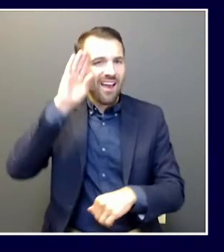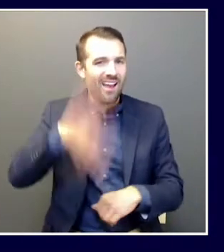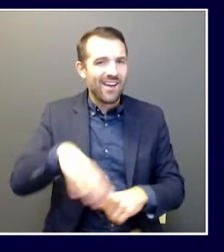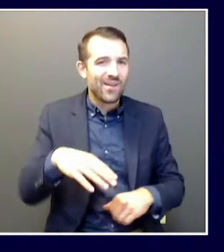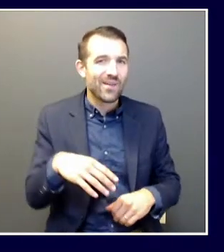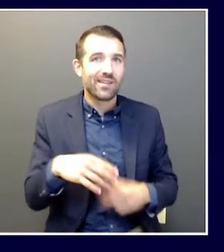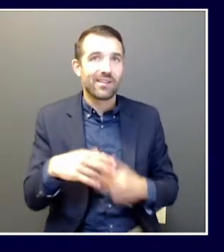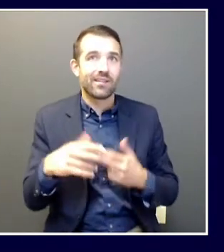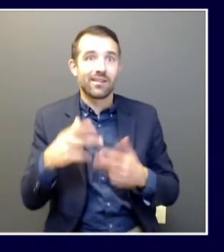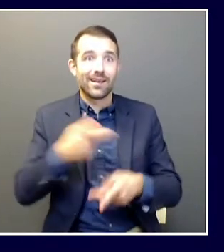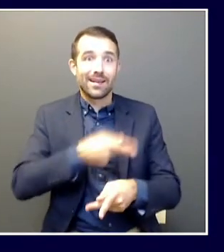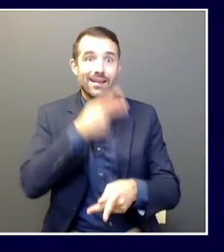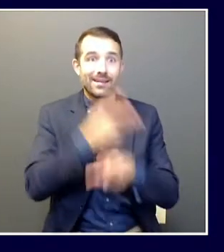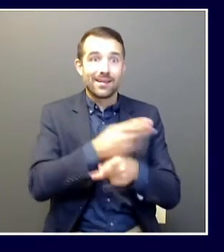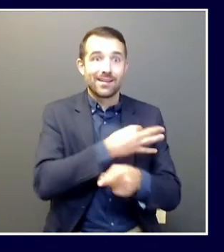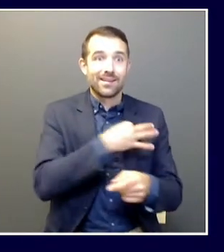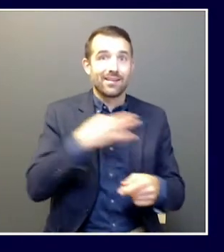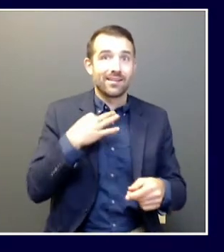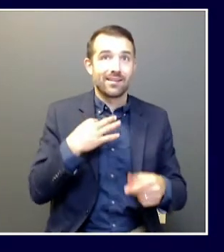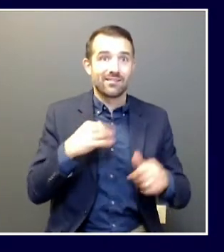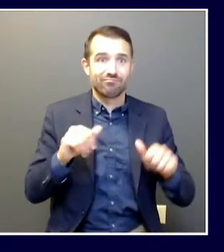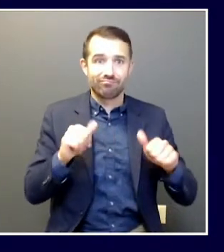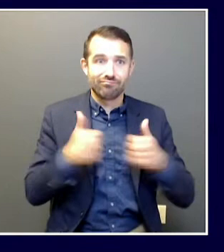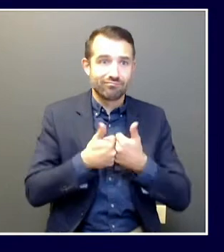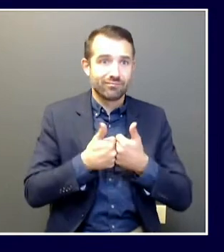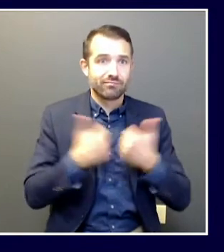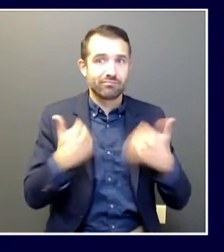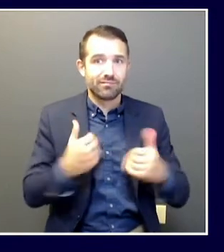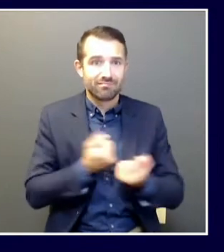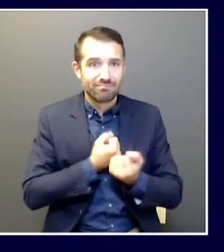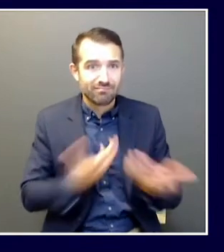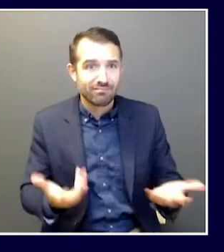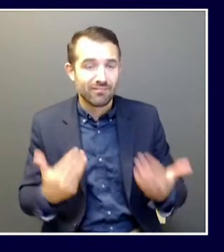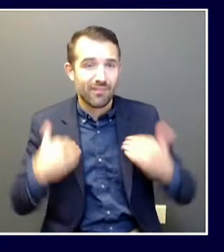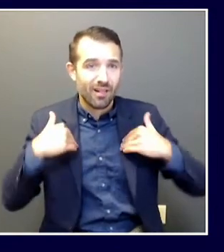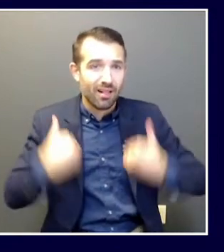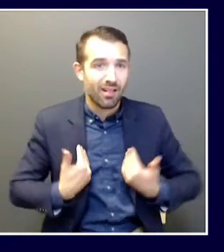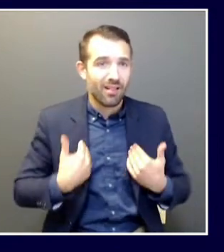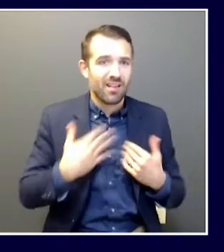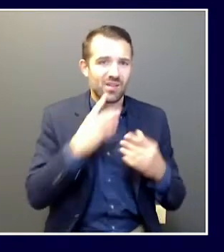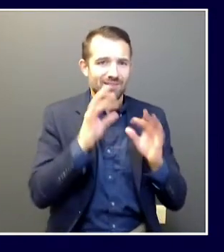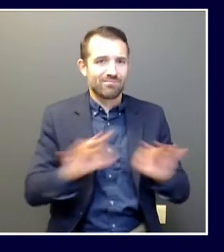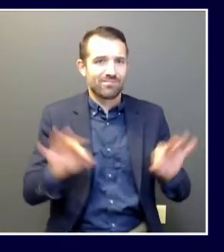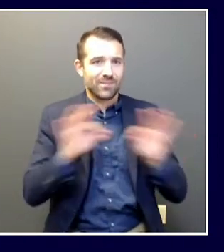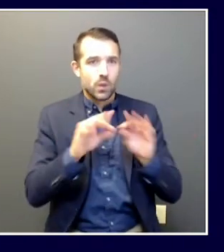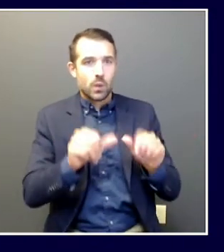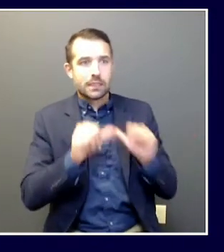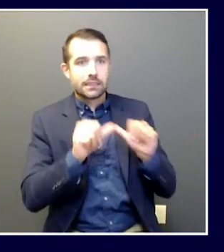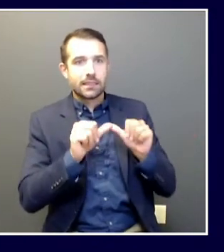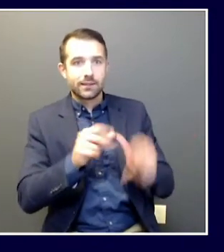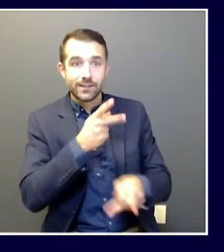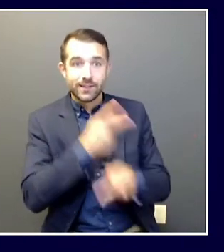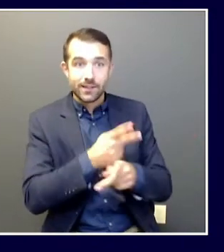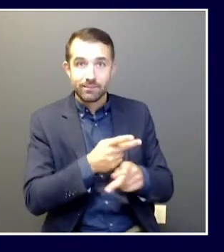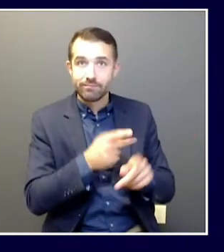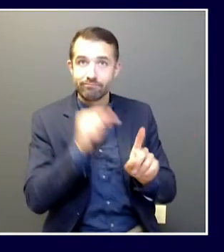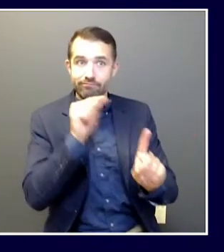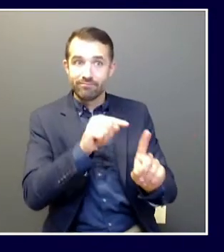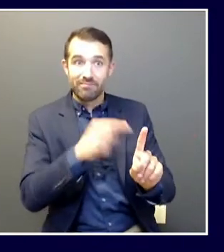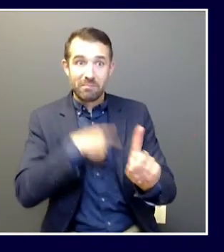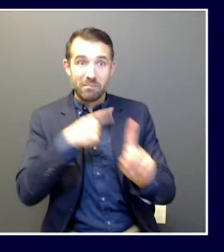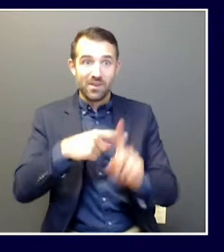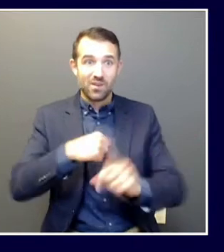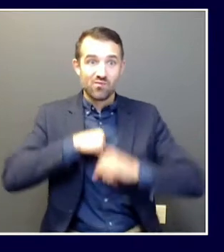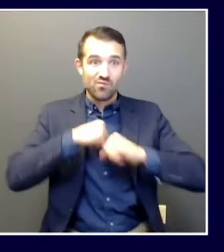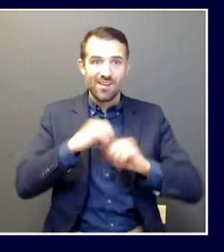but we believe that vaccination is the best way to keep those workers safe and healthy as well as on the job. And in the meantime, we're going to